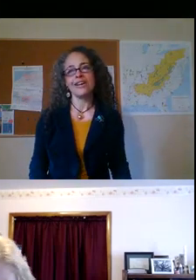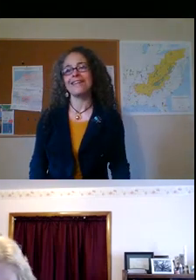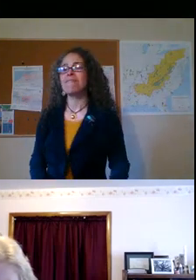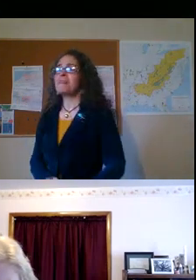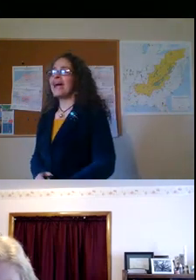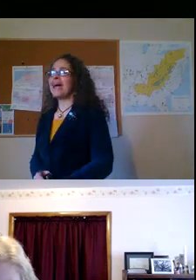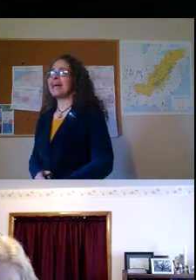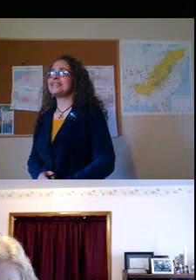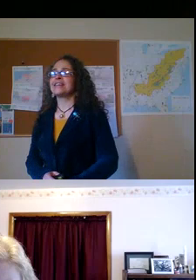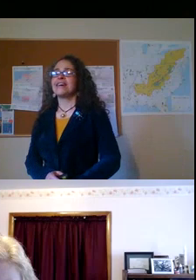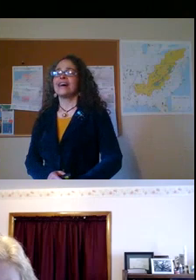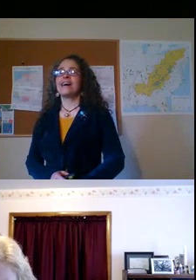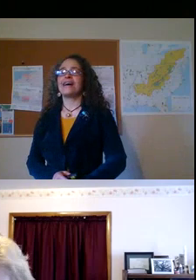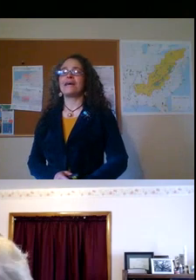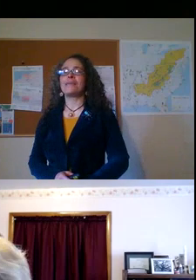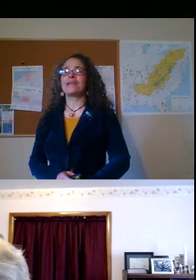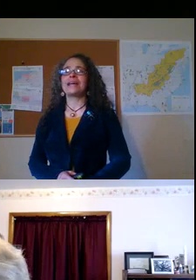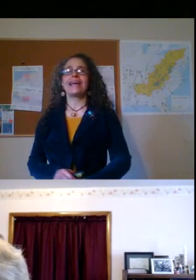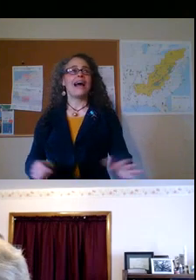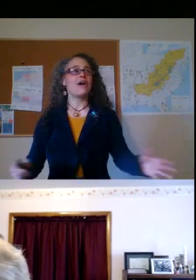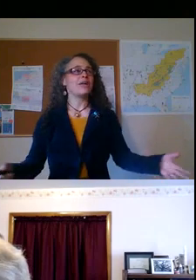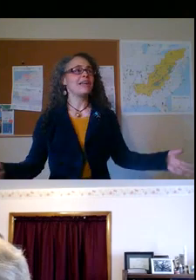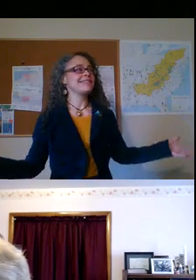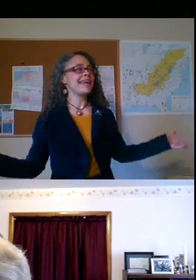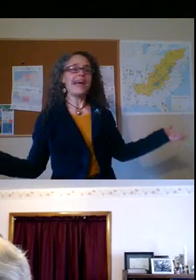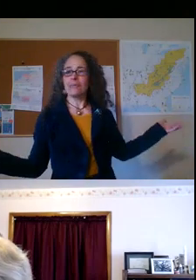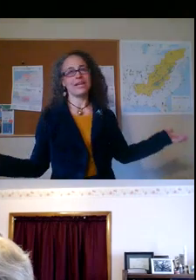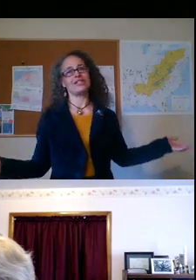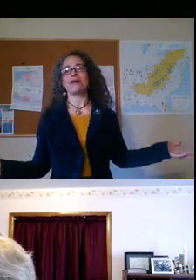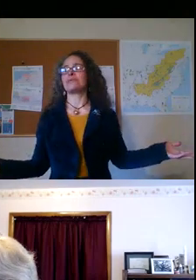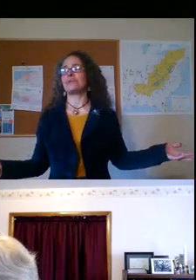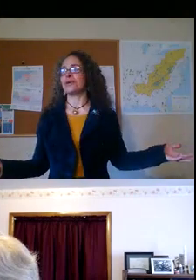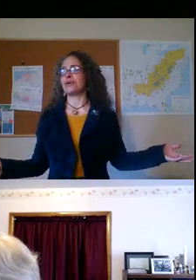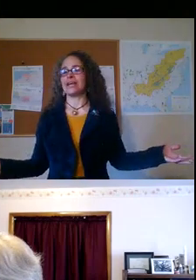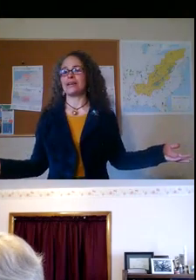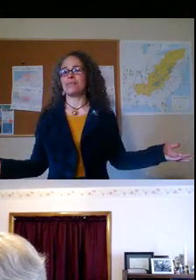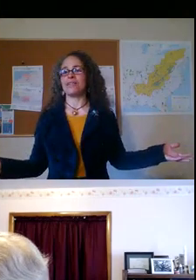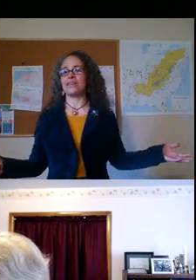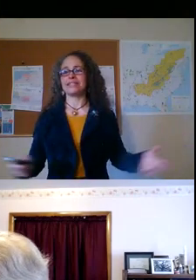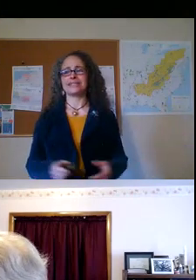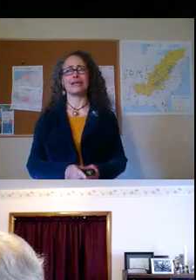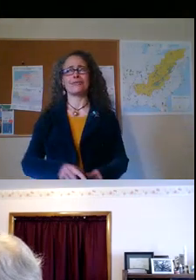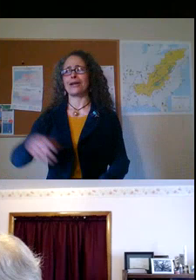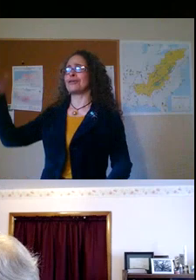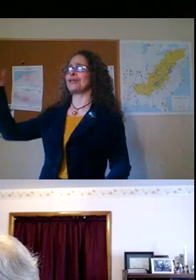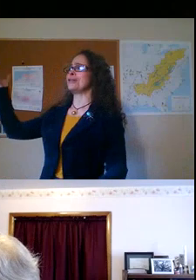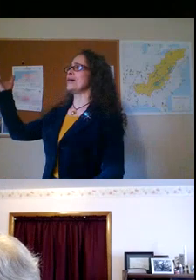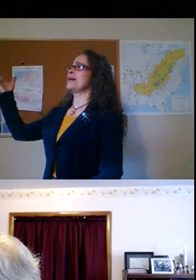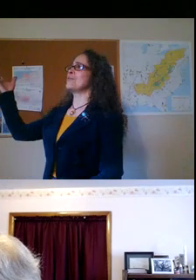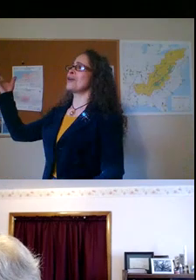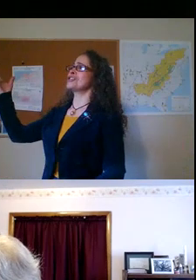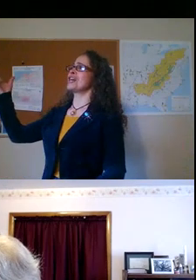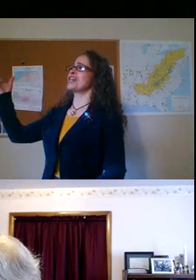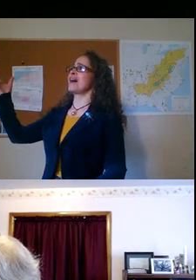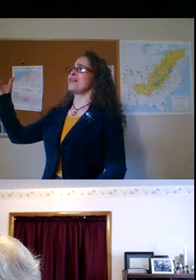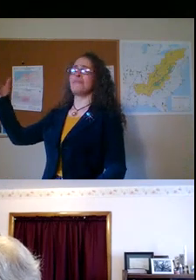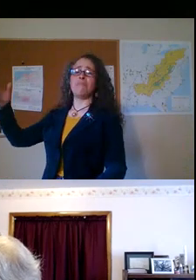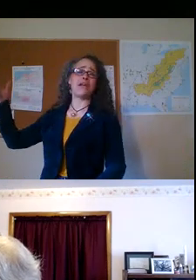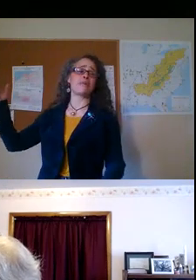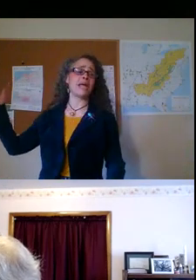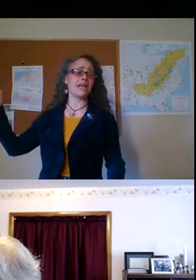hard. And like, how can I say how many jobs will be created by this theoretical